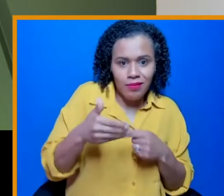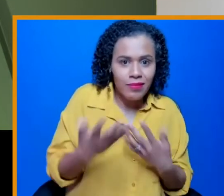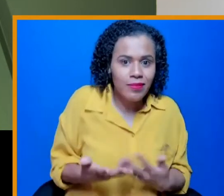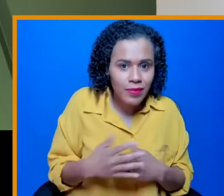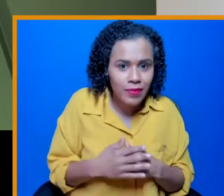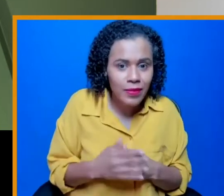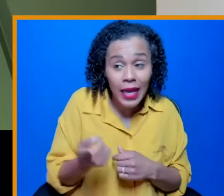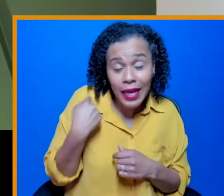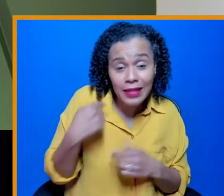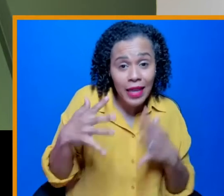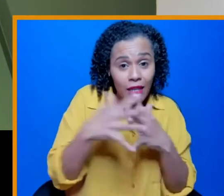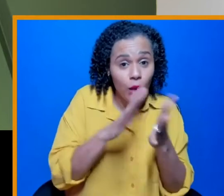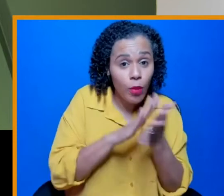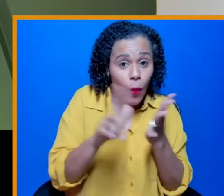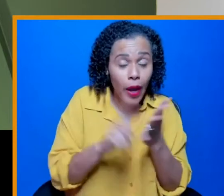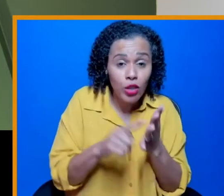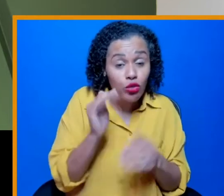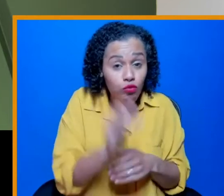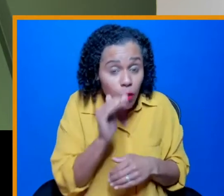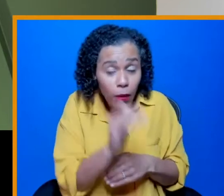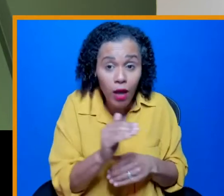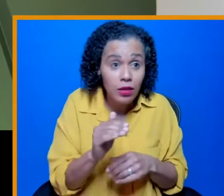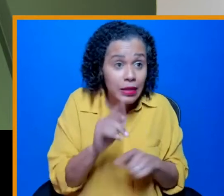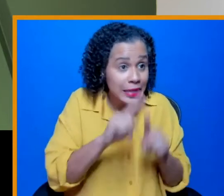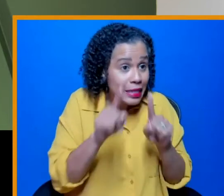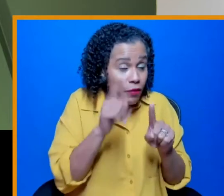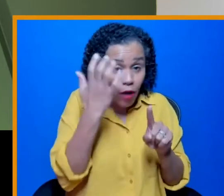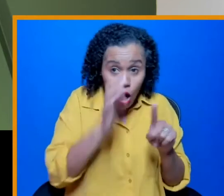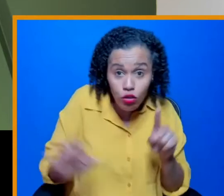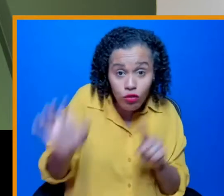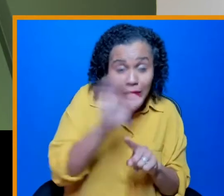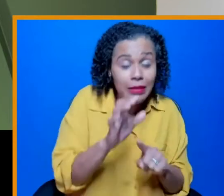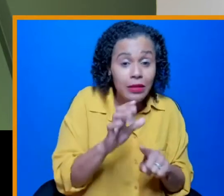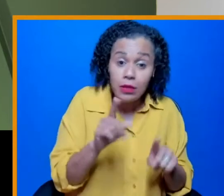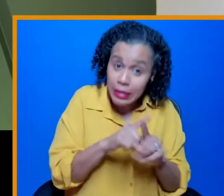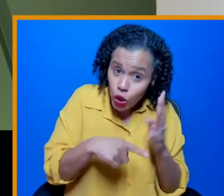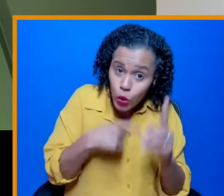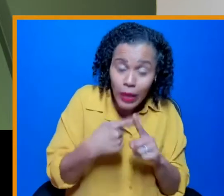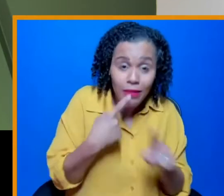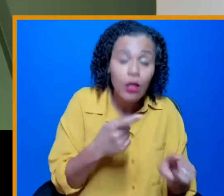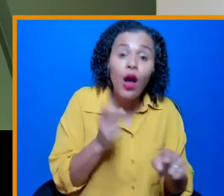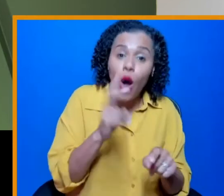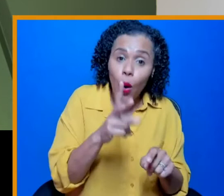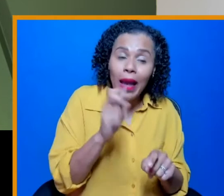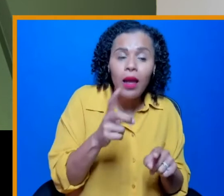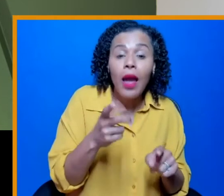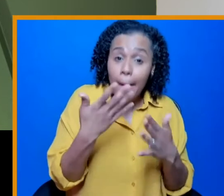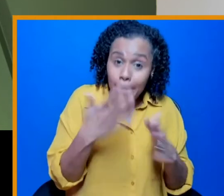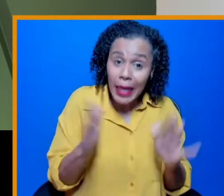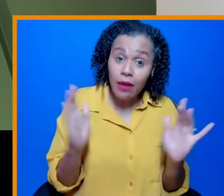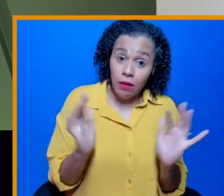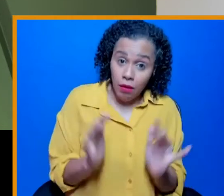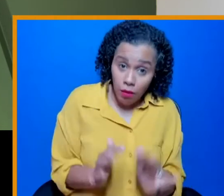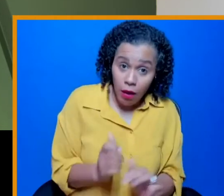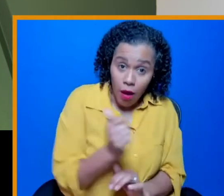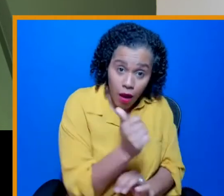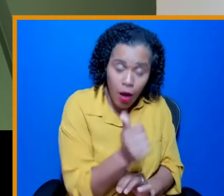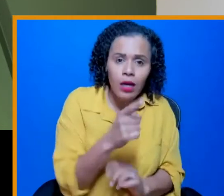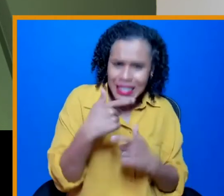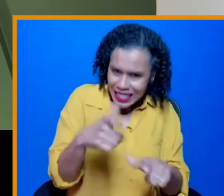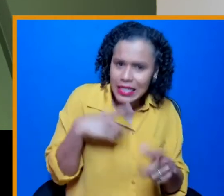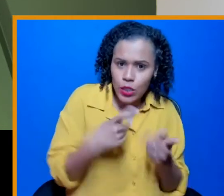reminded nations like the UK that even when a virus is endemic, it needs managing, including testing.